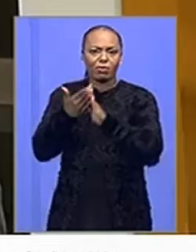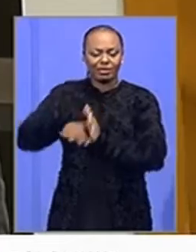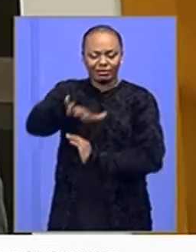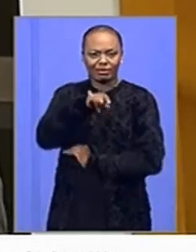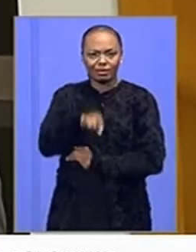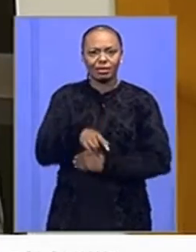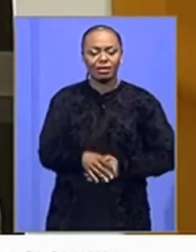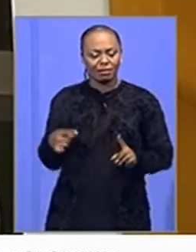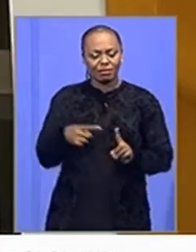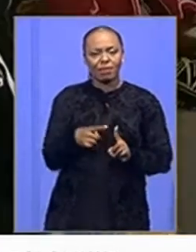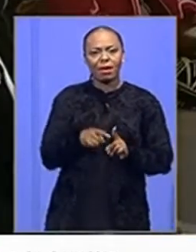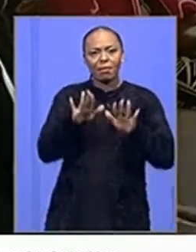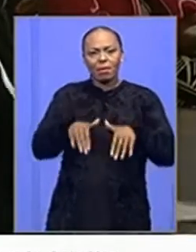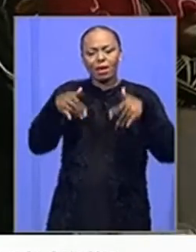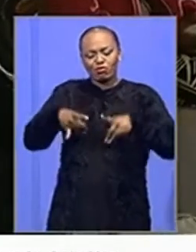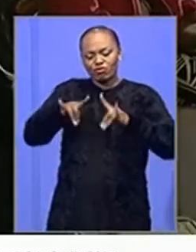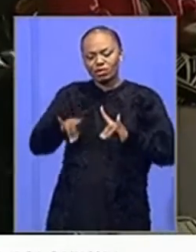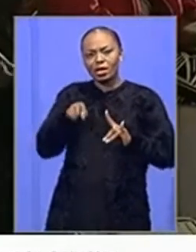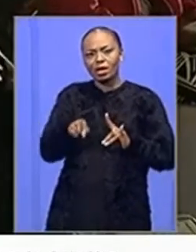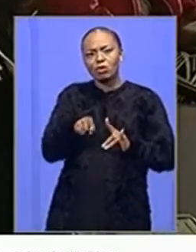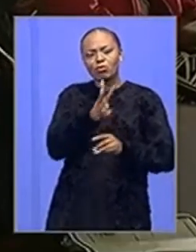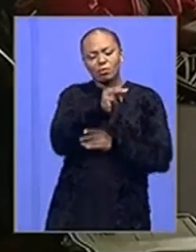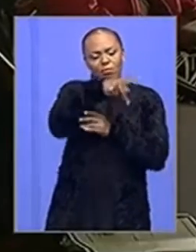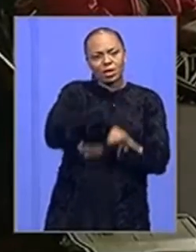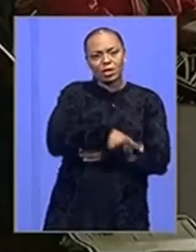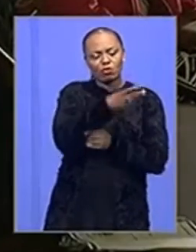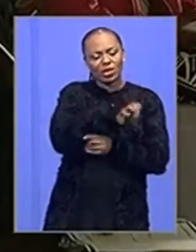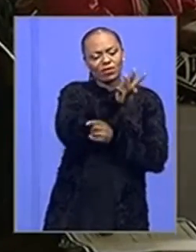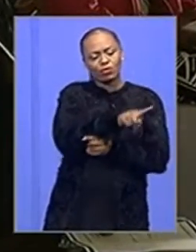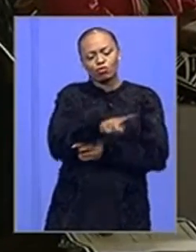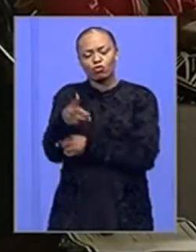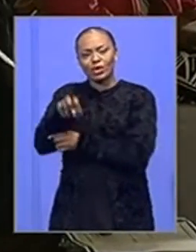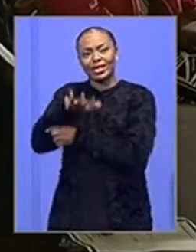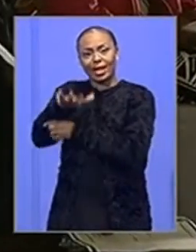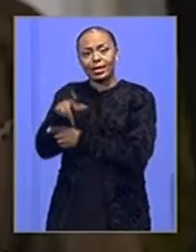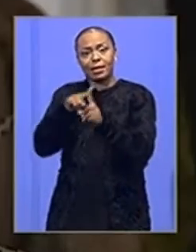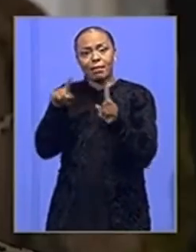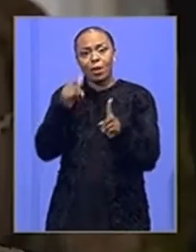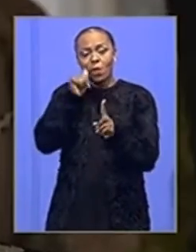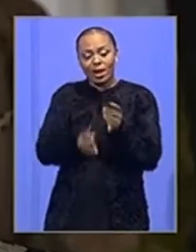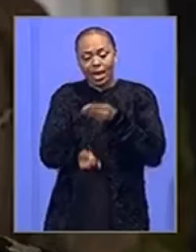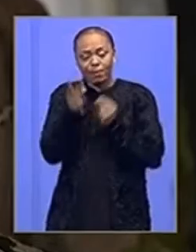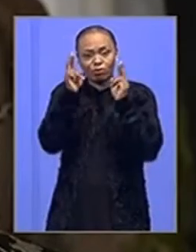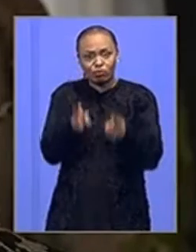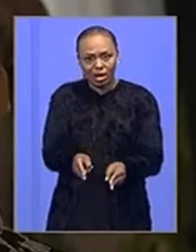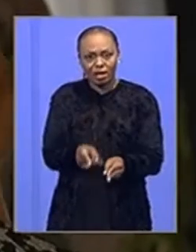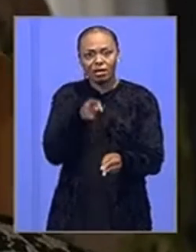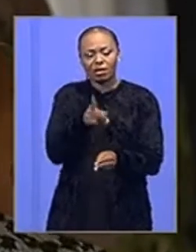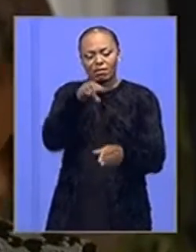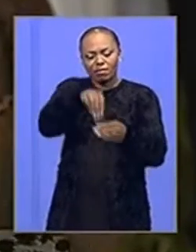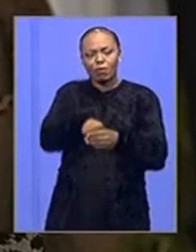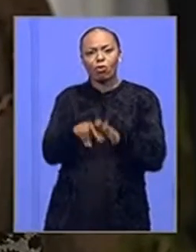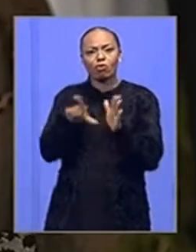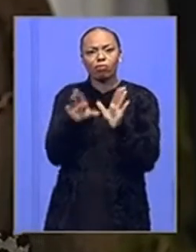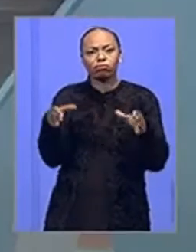parlamente ho tloha ka 2014 ho isa ka 2019. Empa nakong ya lefu la hae e ne le setho sa ketso ya melao Kapa